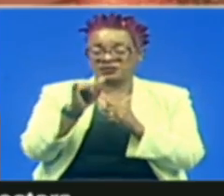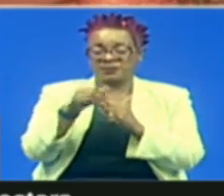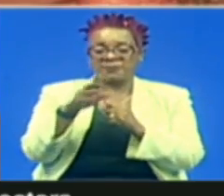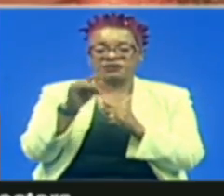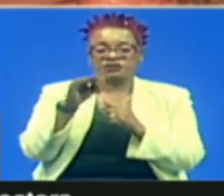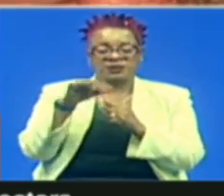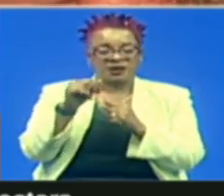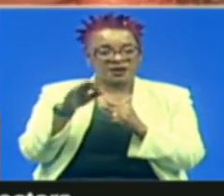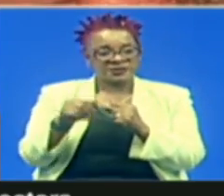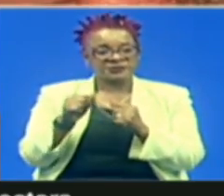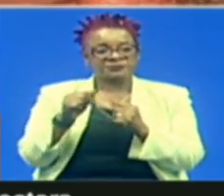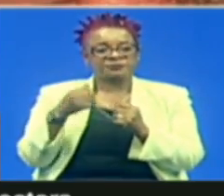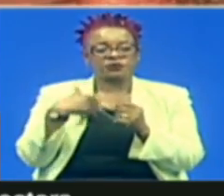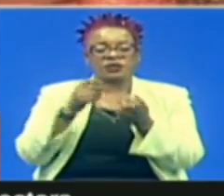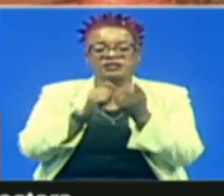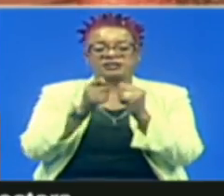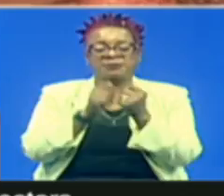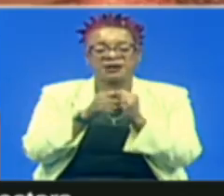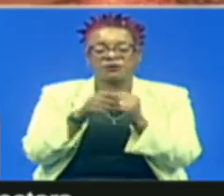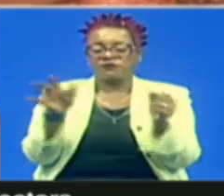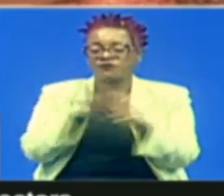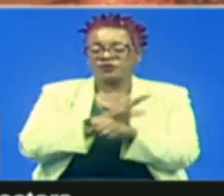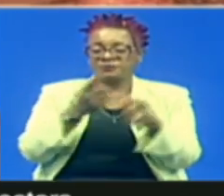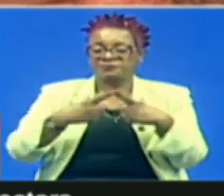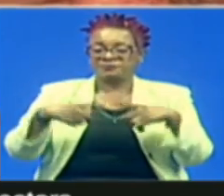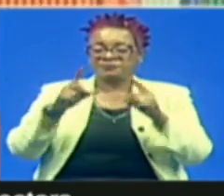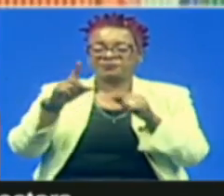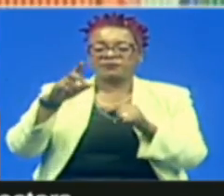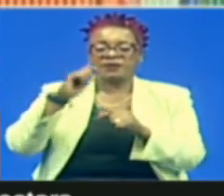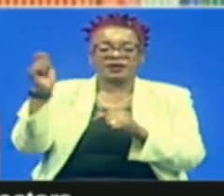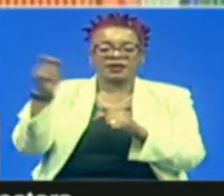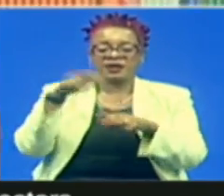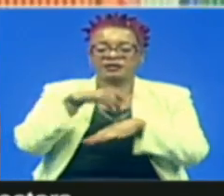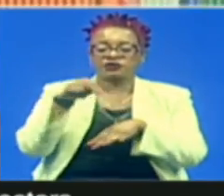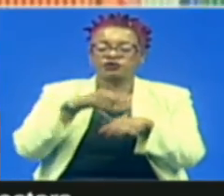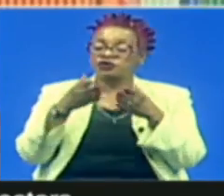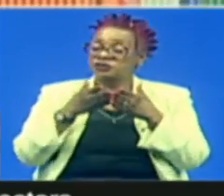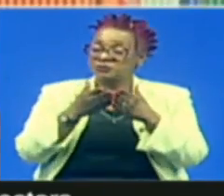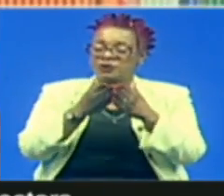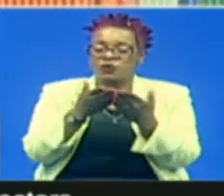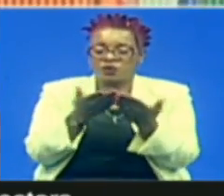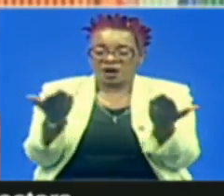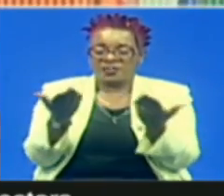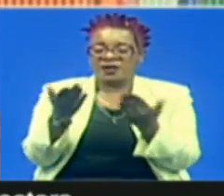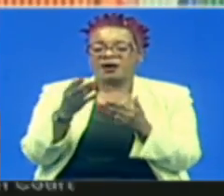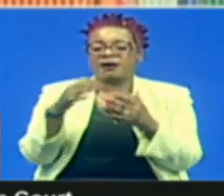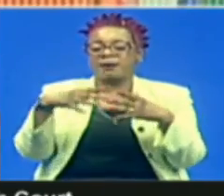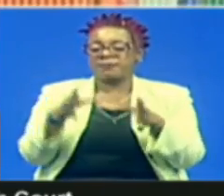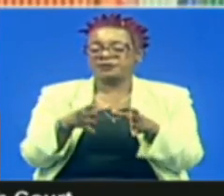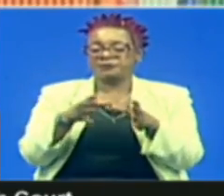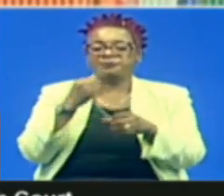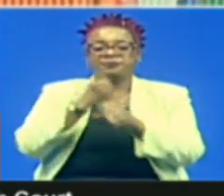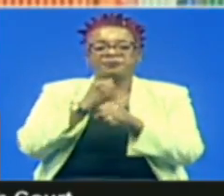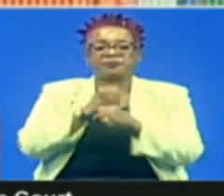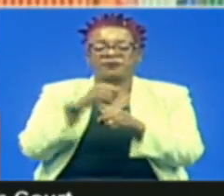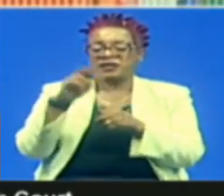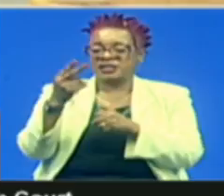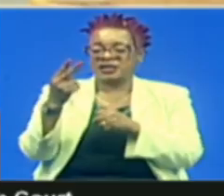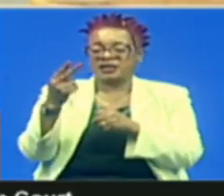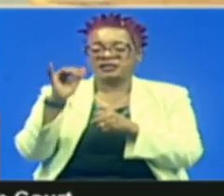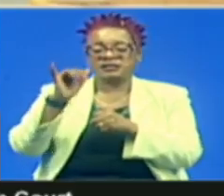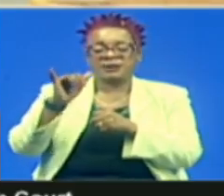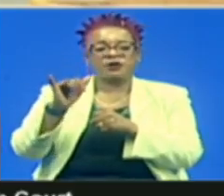that sought adjustments to fully allow Kenya National Shipping Line or any other shipping company operate the second container